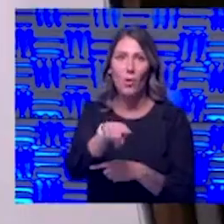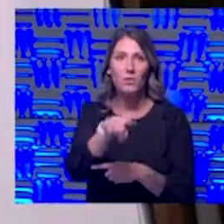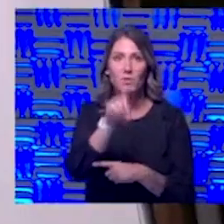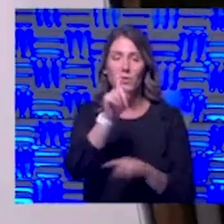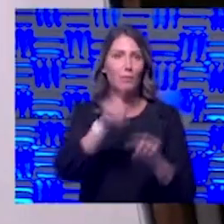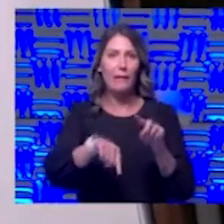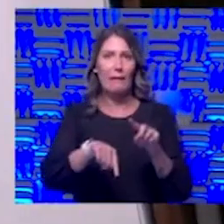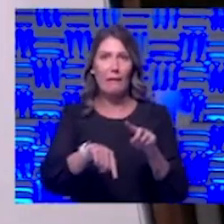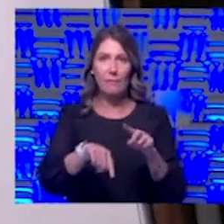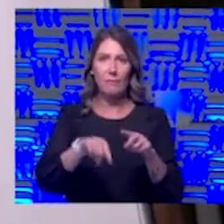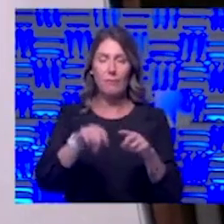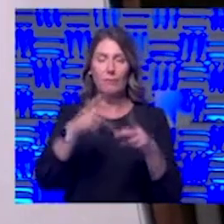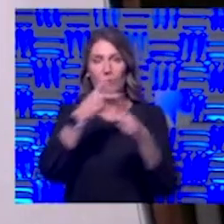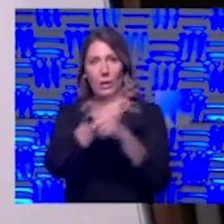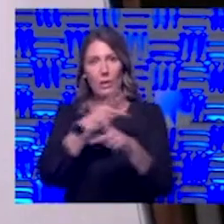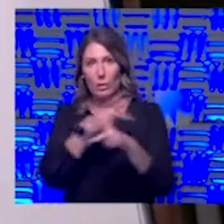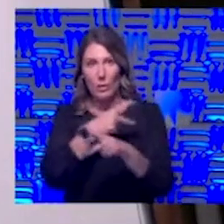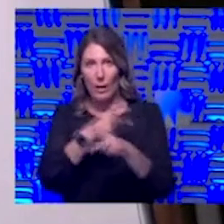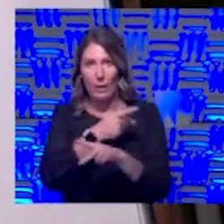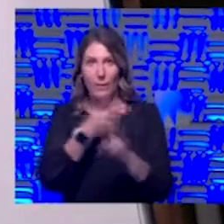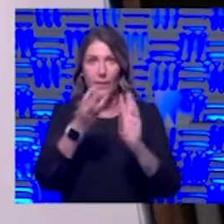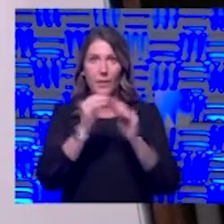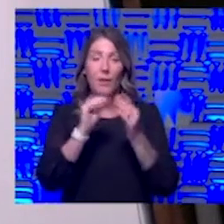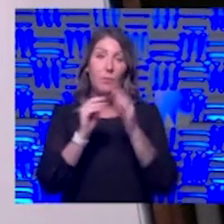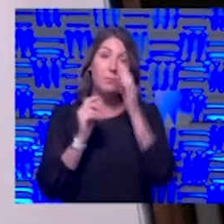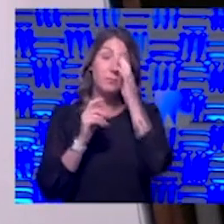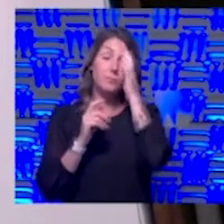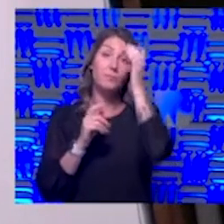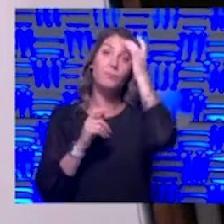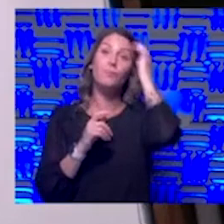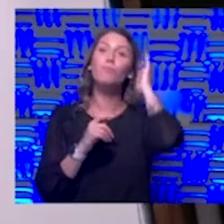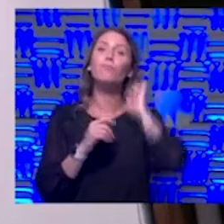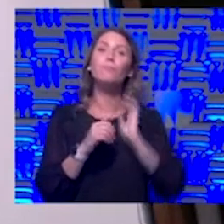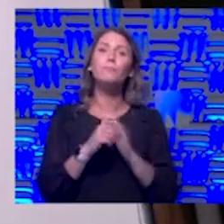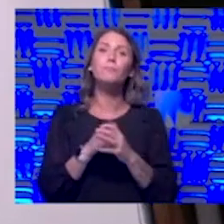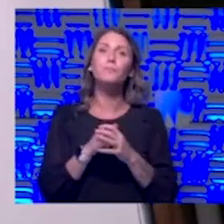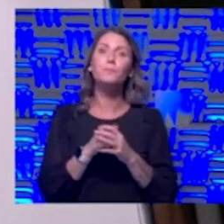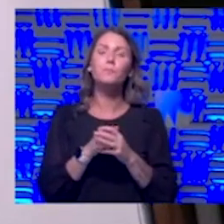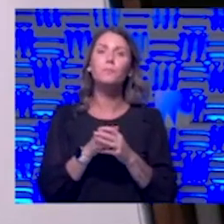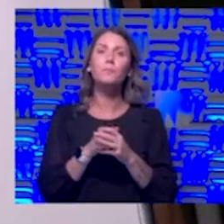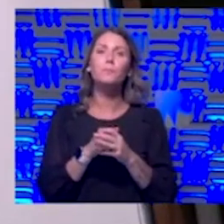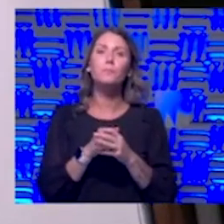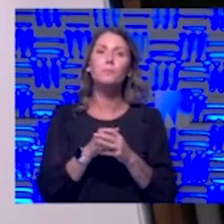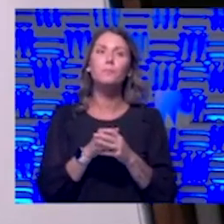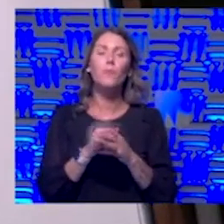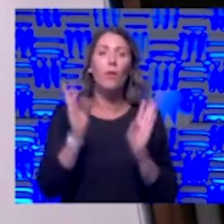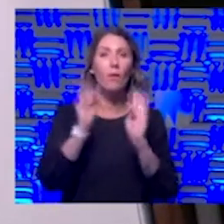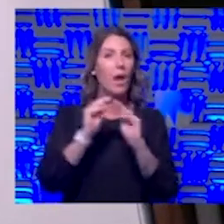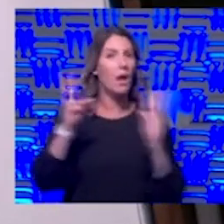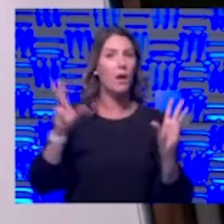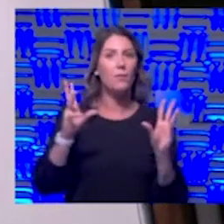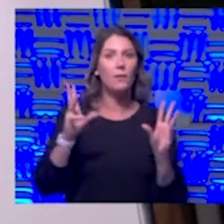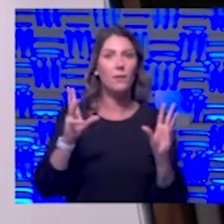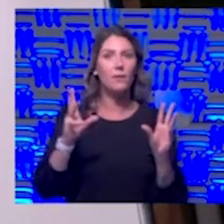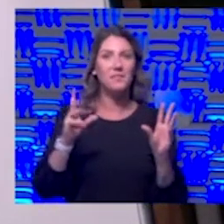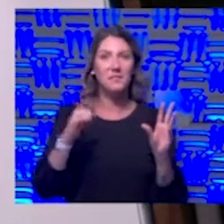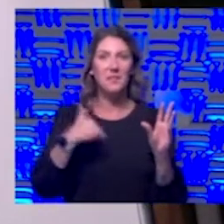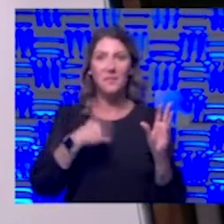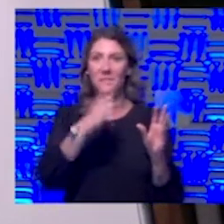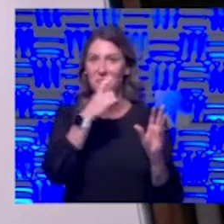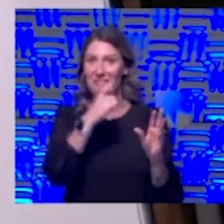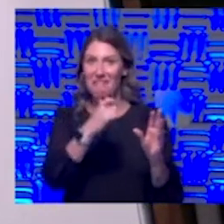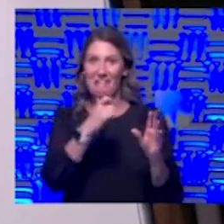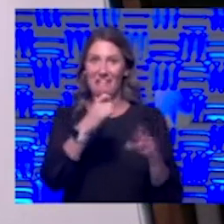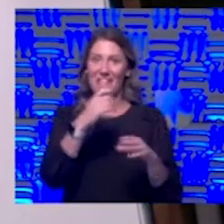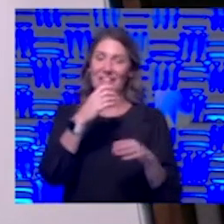the denominator, actually. So. Yeah, I think, you know, obviously I'm in no better position than